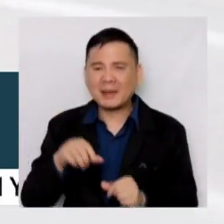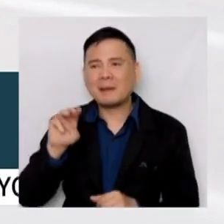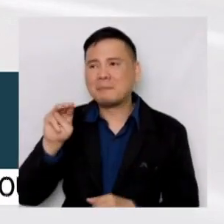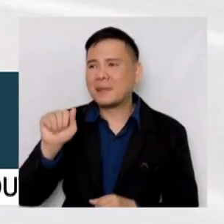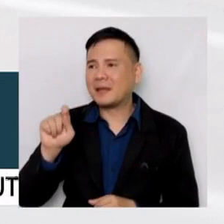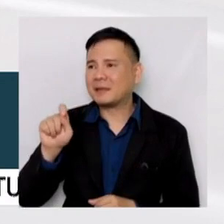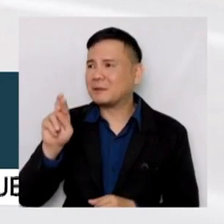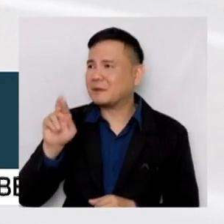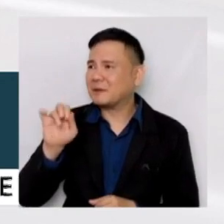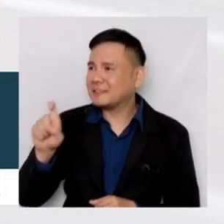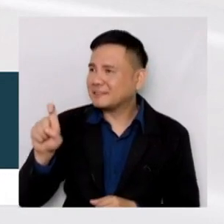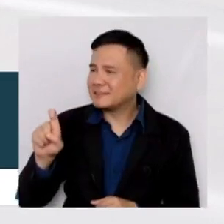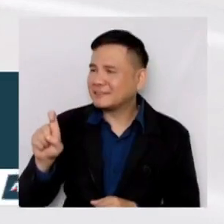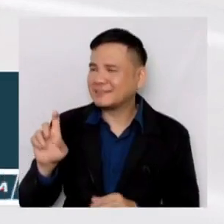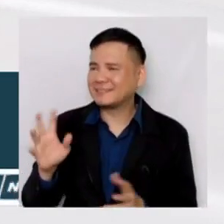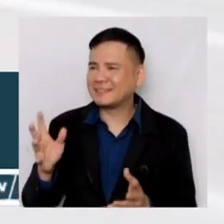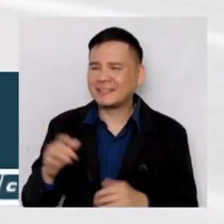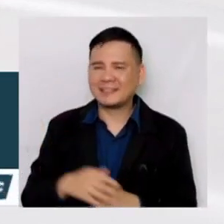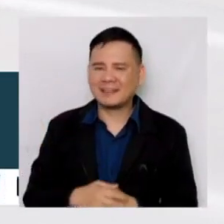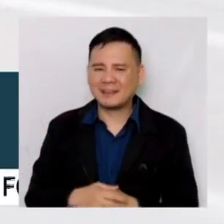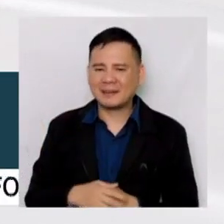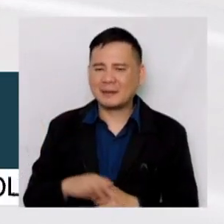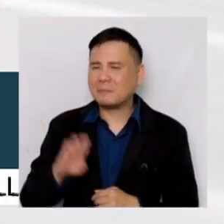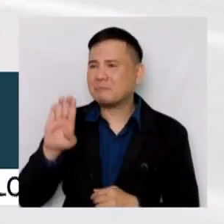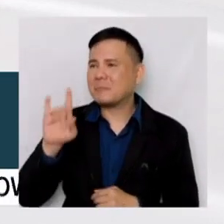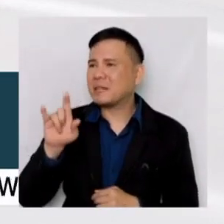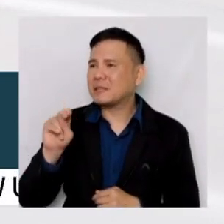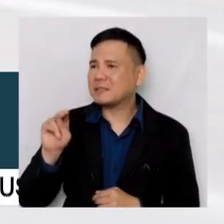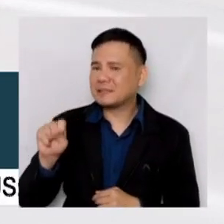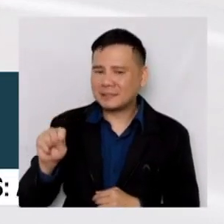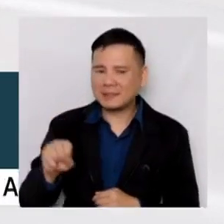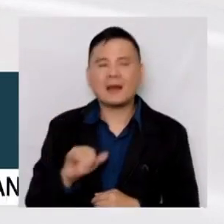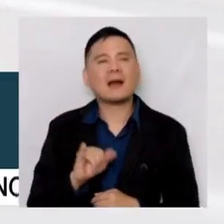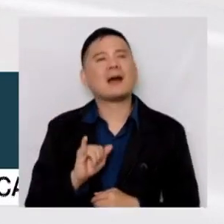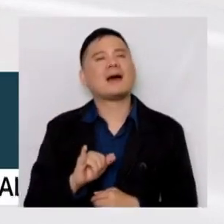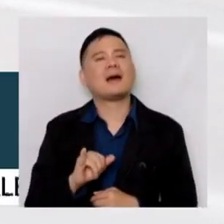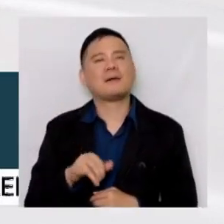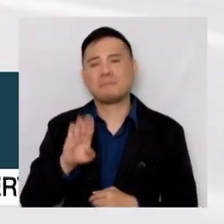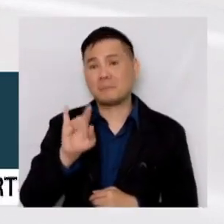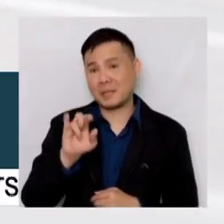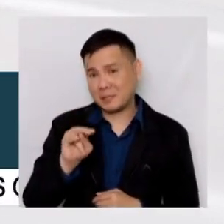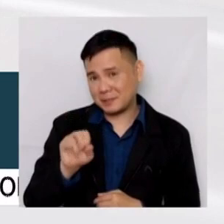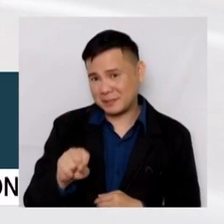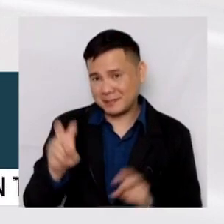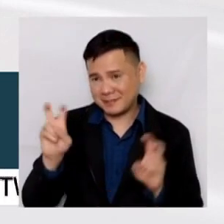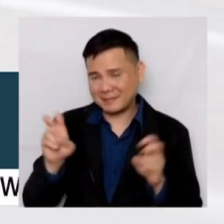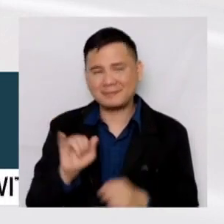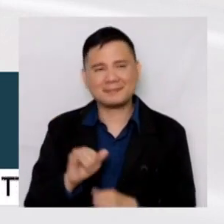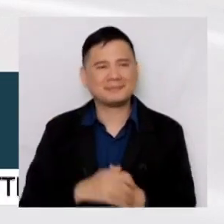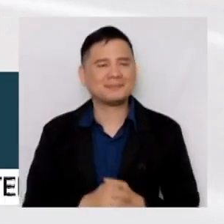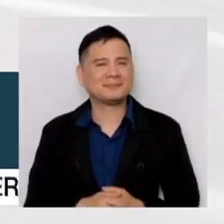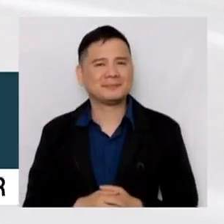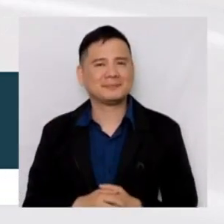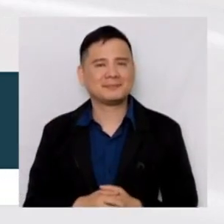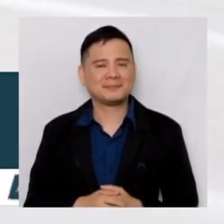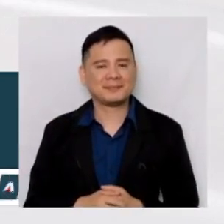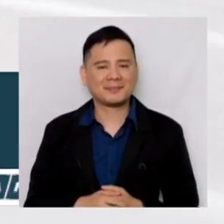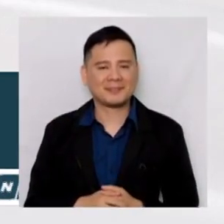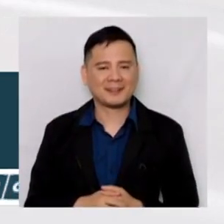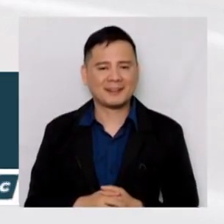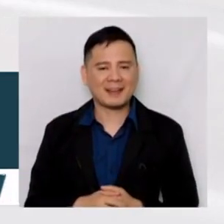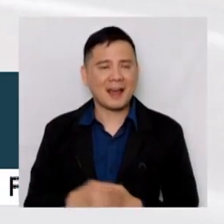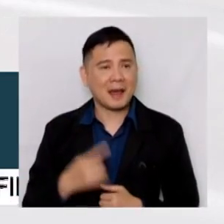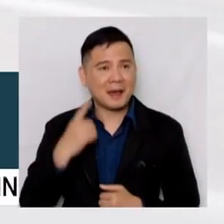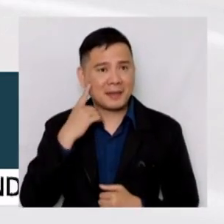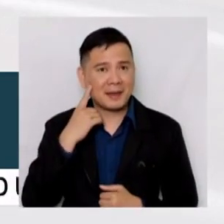No. You remember billions, but it's. Oh, billions. Billions. Okay. I thought you were